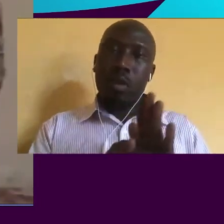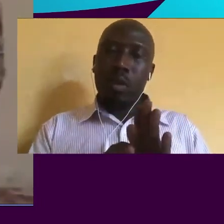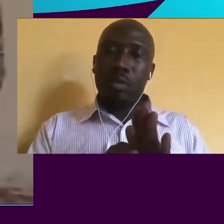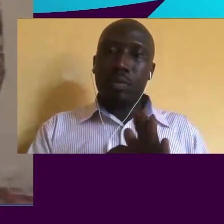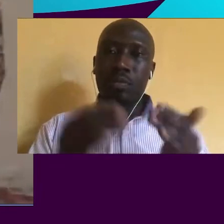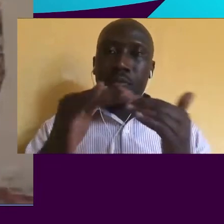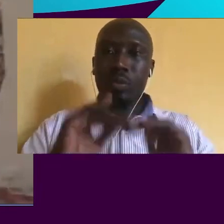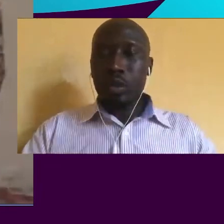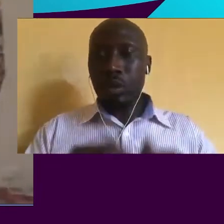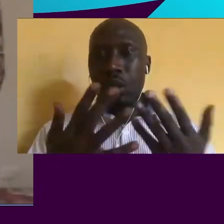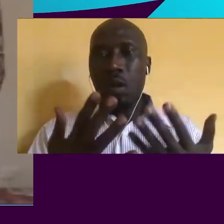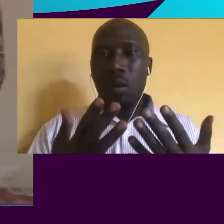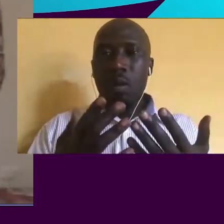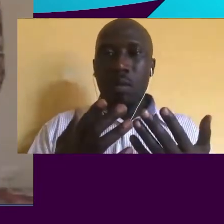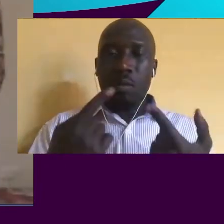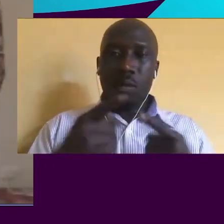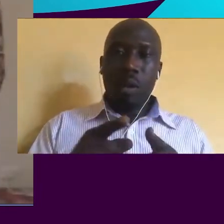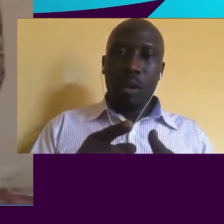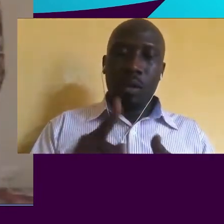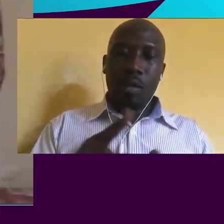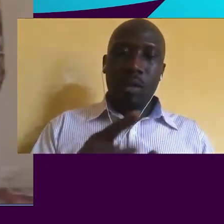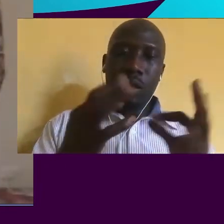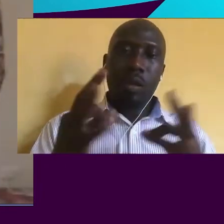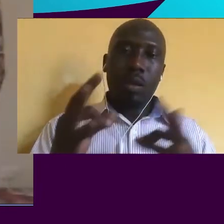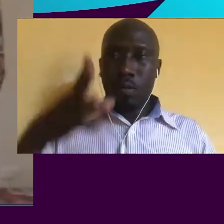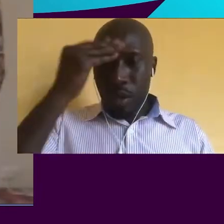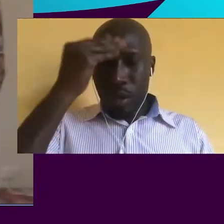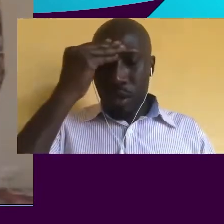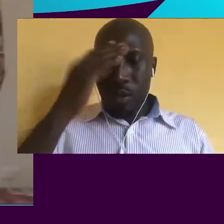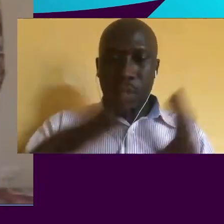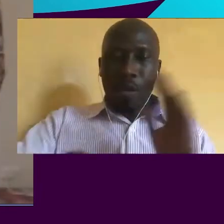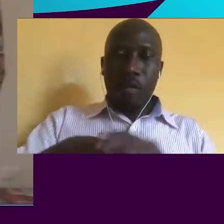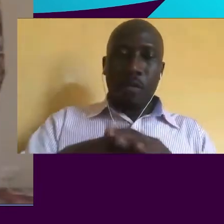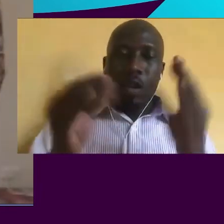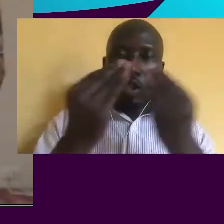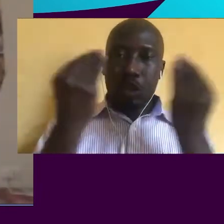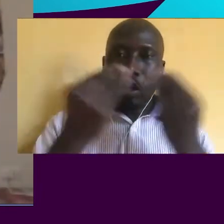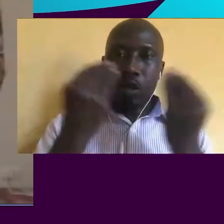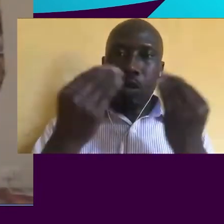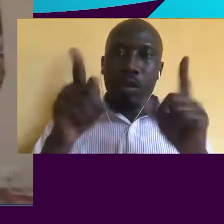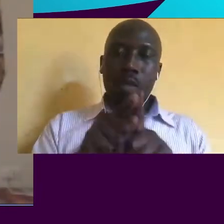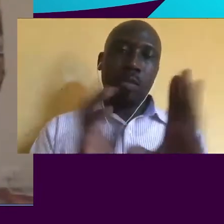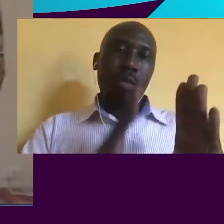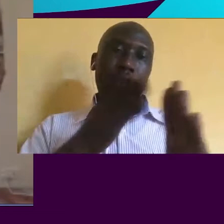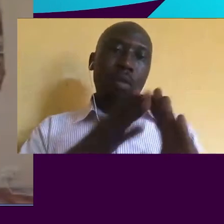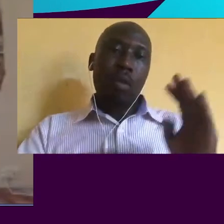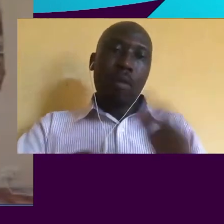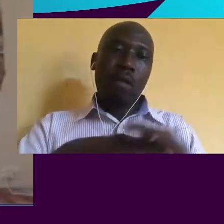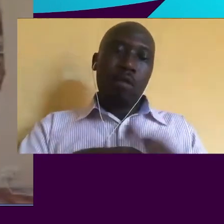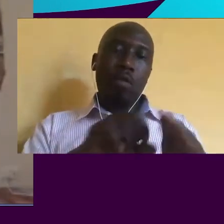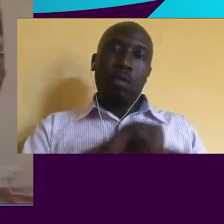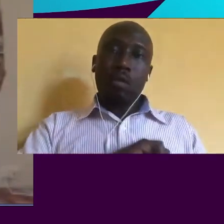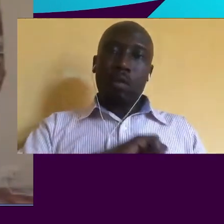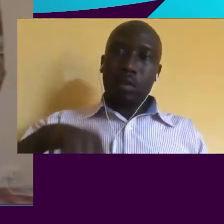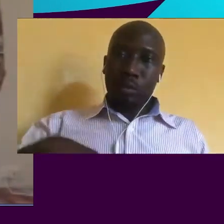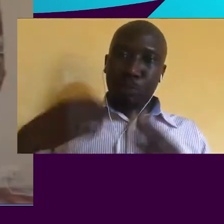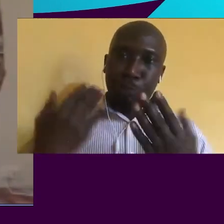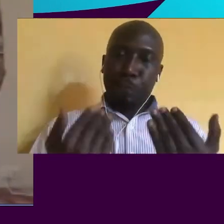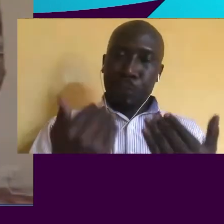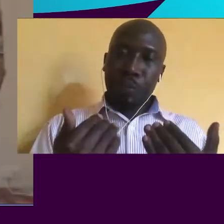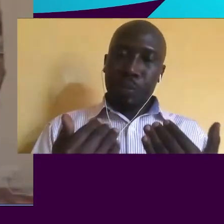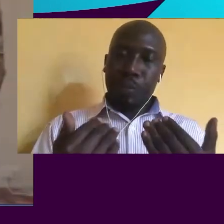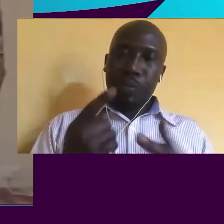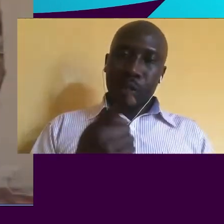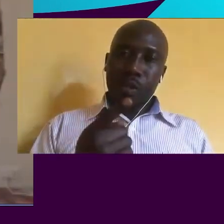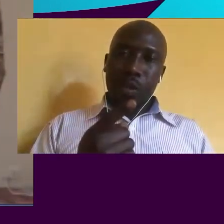However, one thing we've learned when doing football trainings, and particularly football trainings for women, is that a few issues